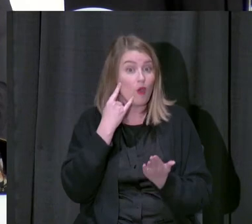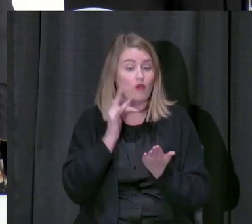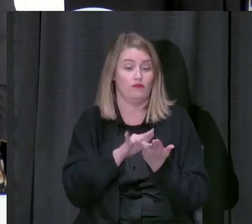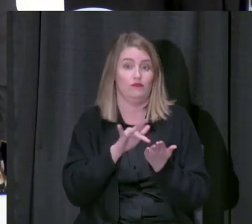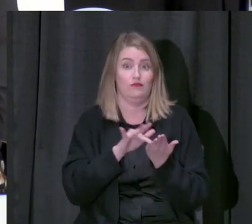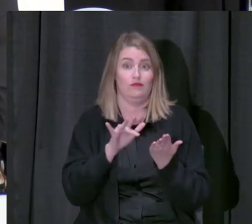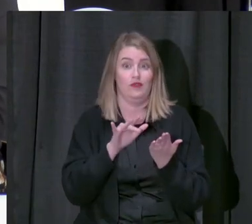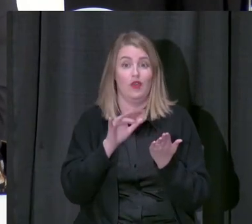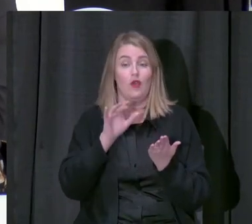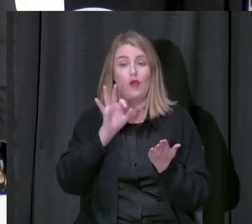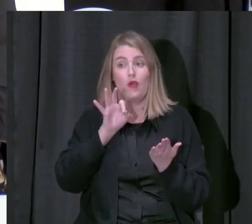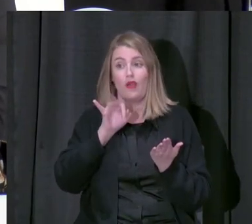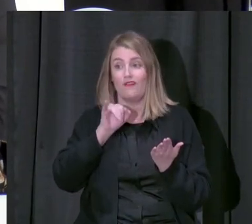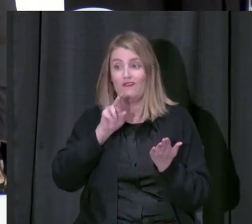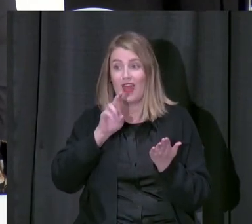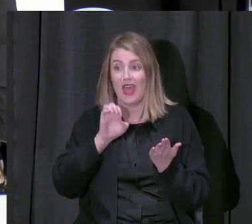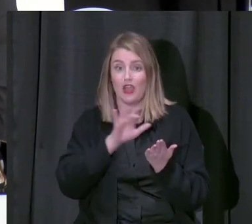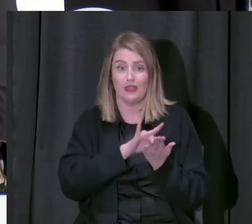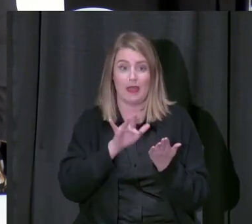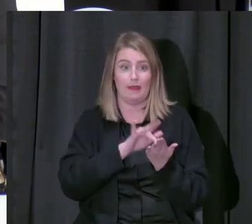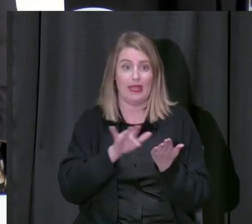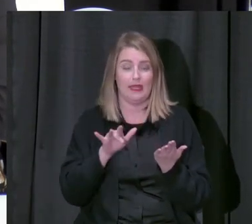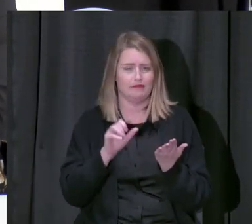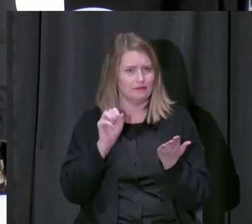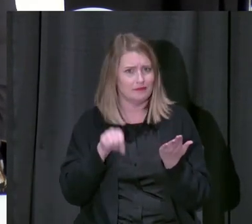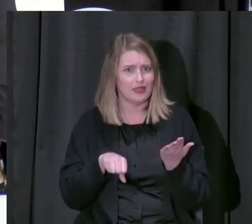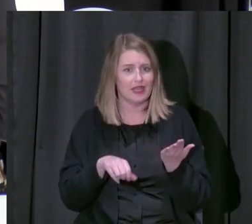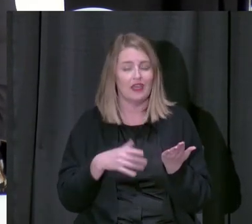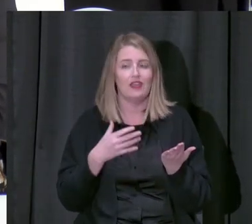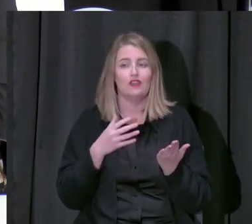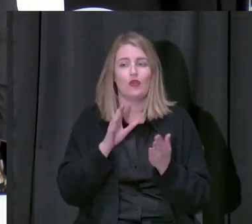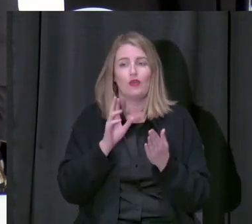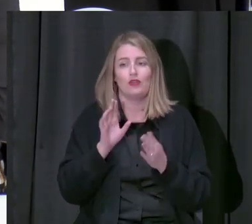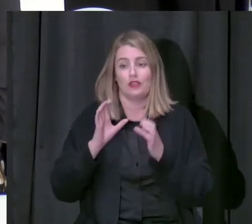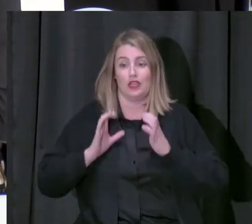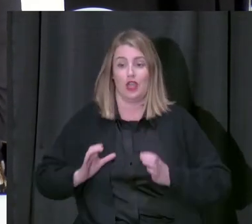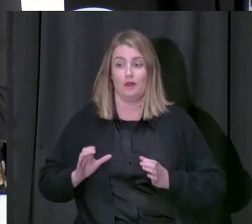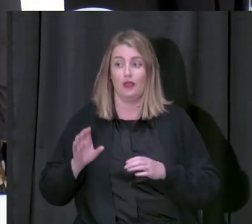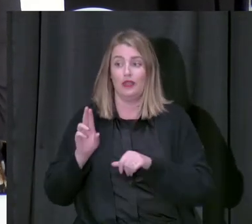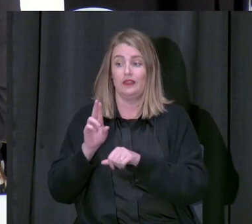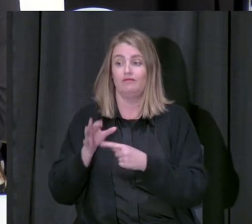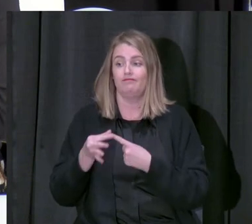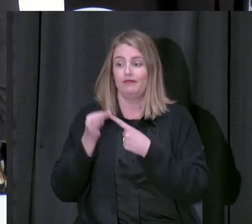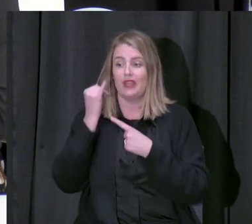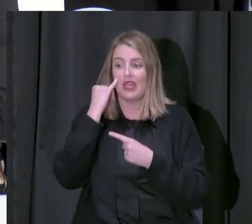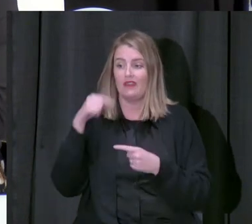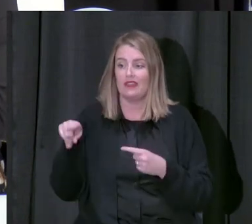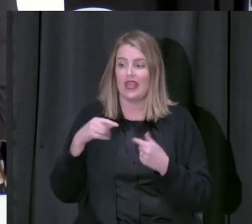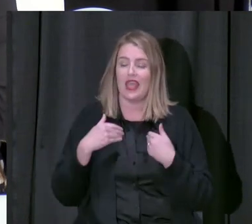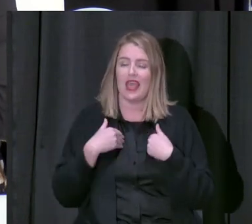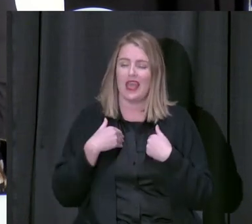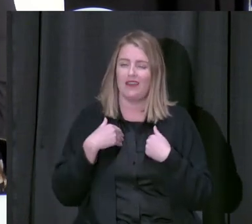Fire tablet. And in many ways, this is useful for customers, particularly if you have a